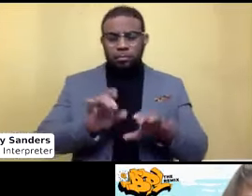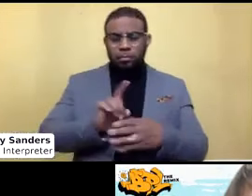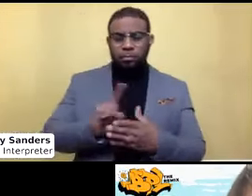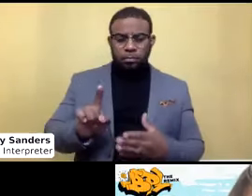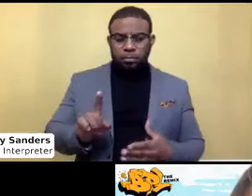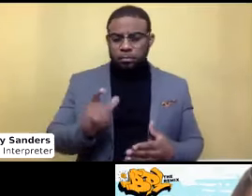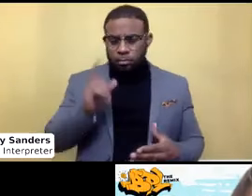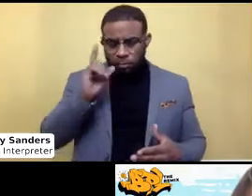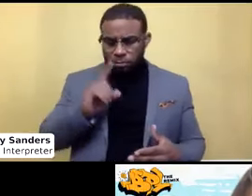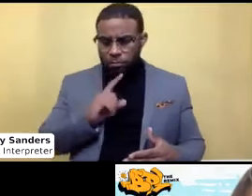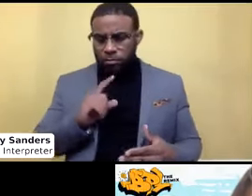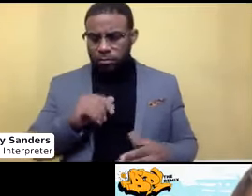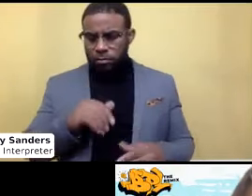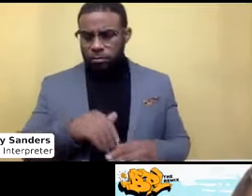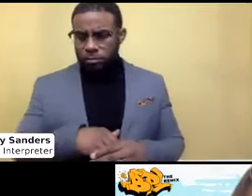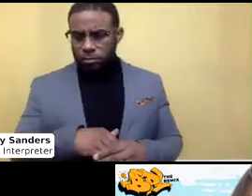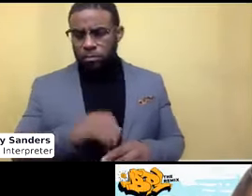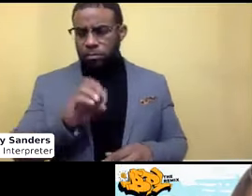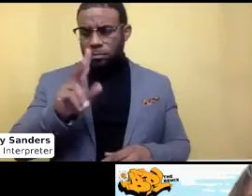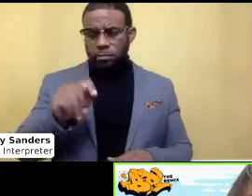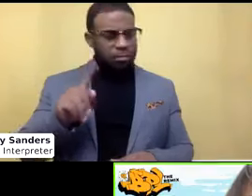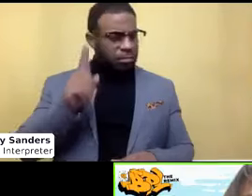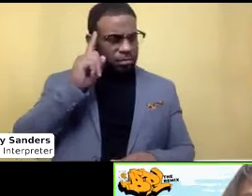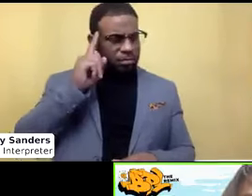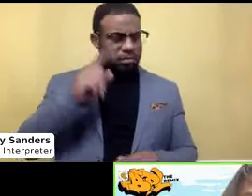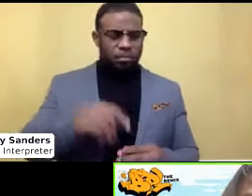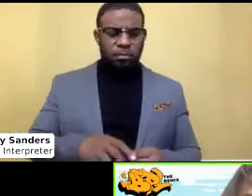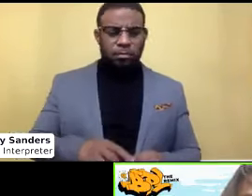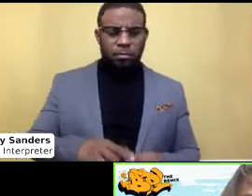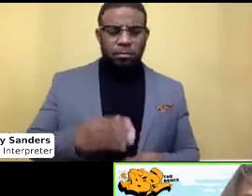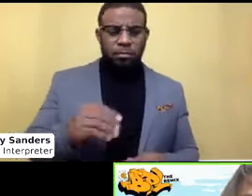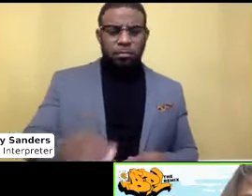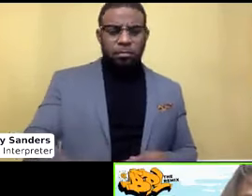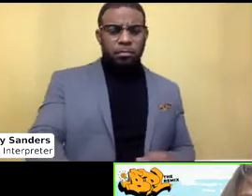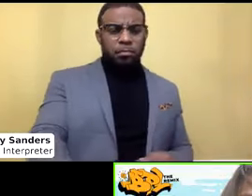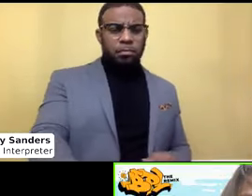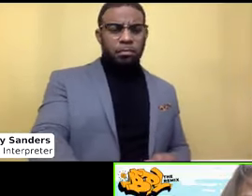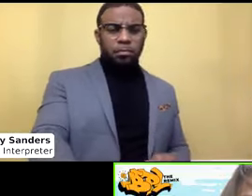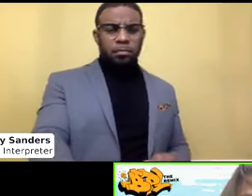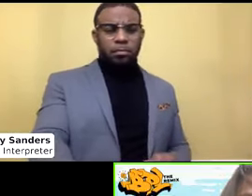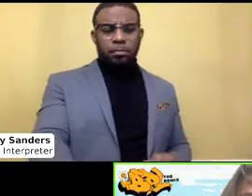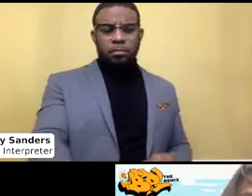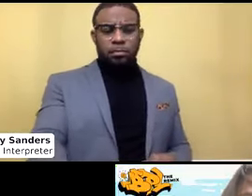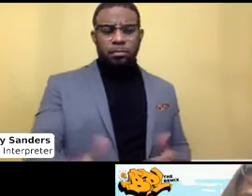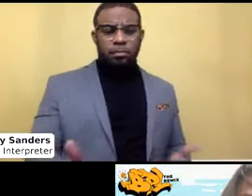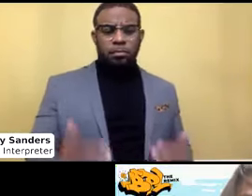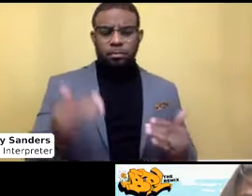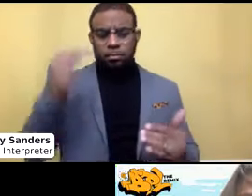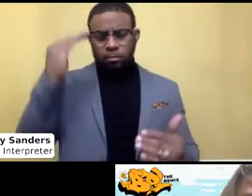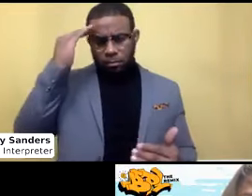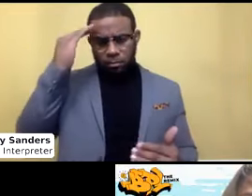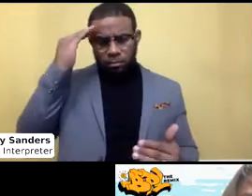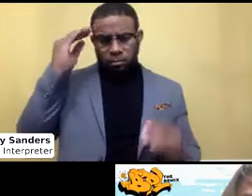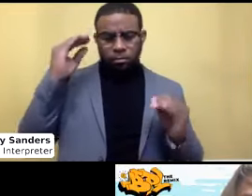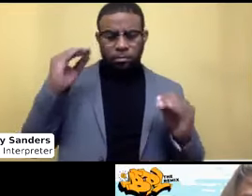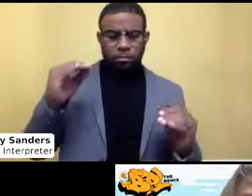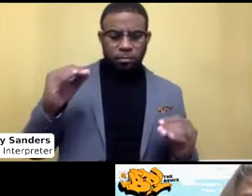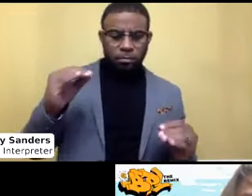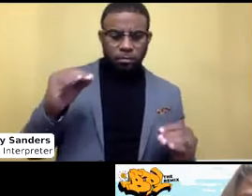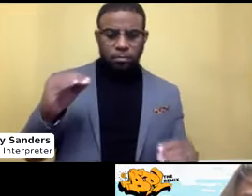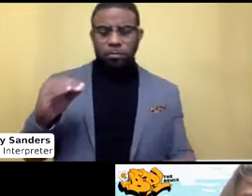which I think is in October, I think, mm-hmm. and that throughout is raising awareness,